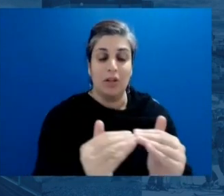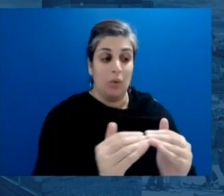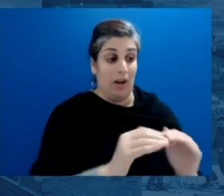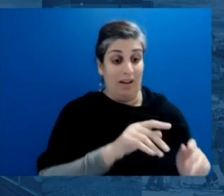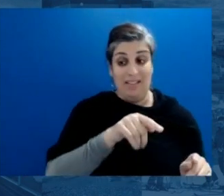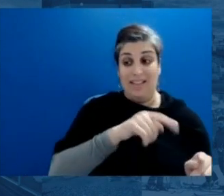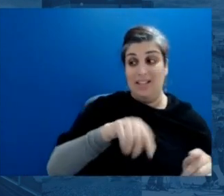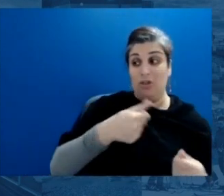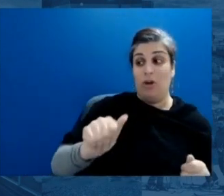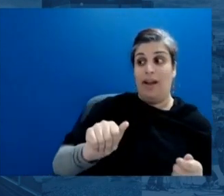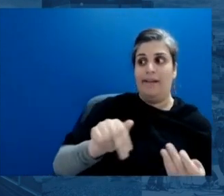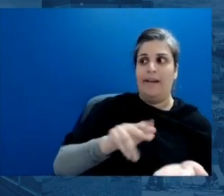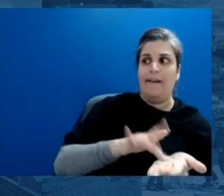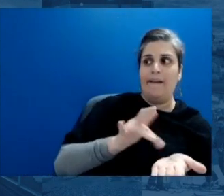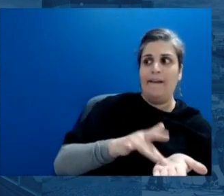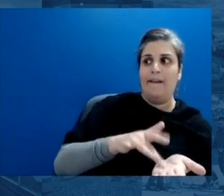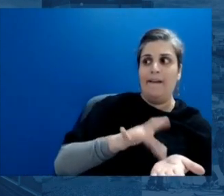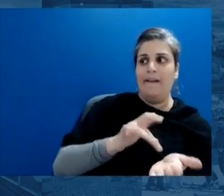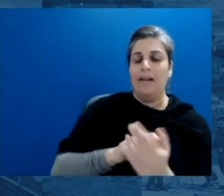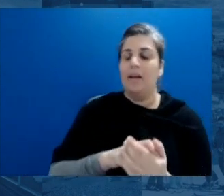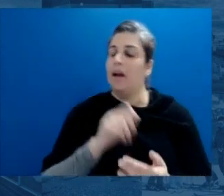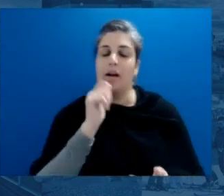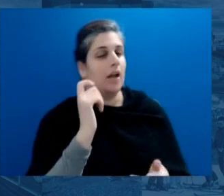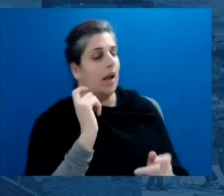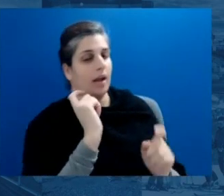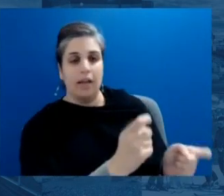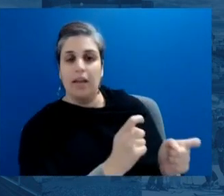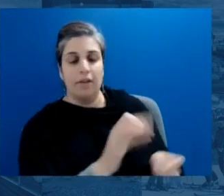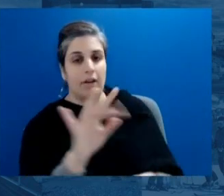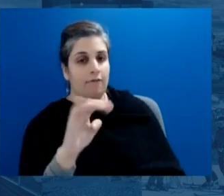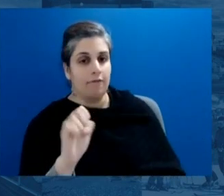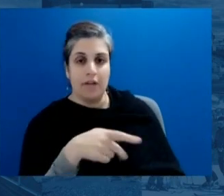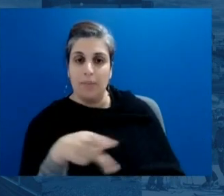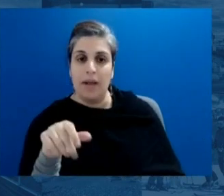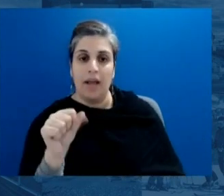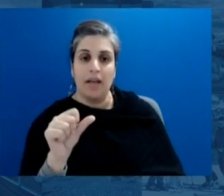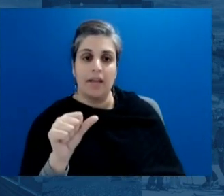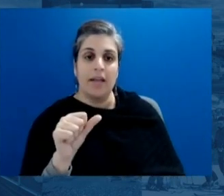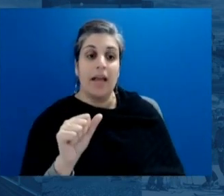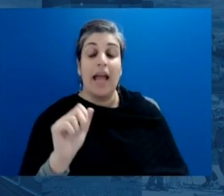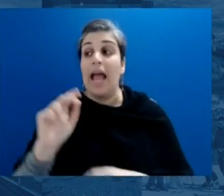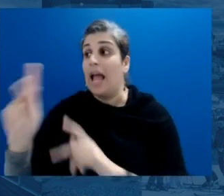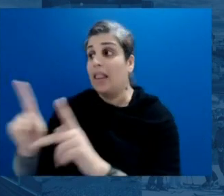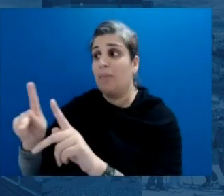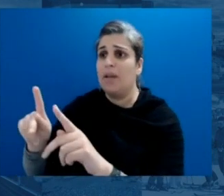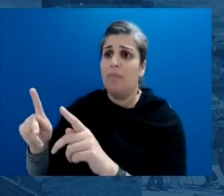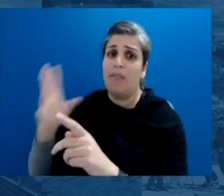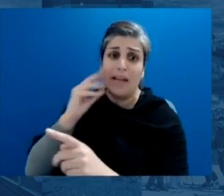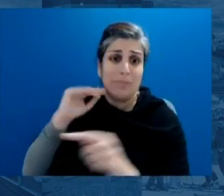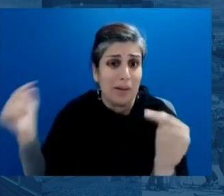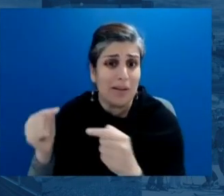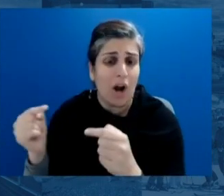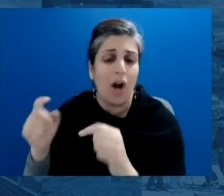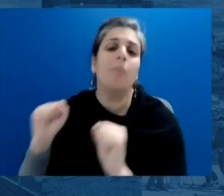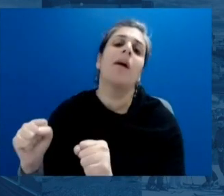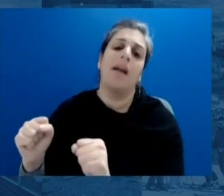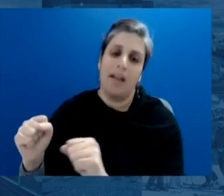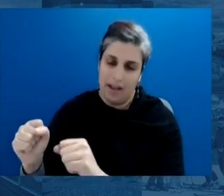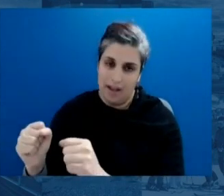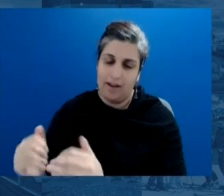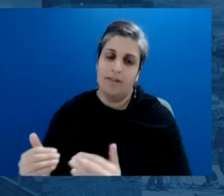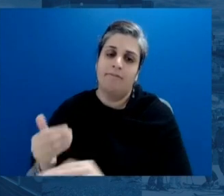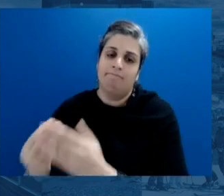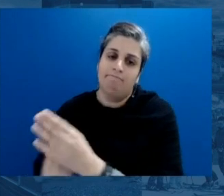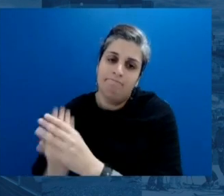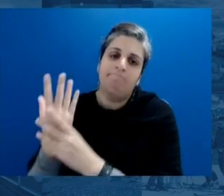corners are not given a free pass, and where people who are harmed can be made whole. Banning unfair and abusive practices is